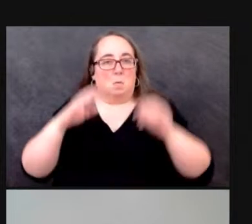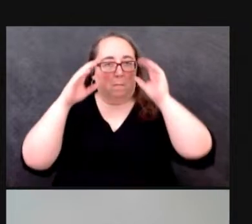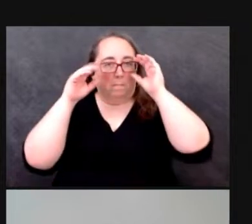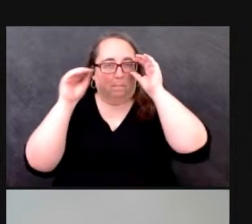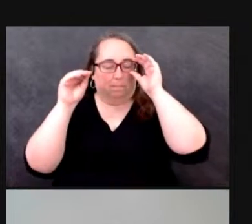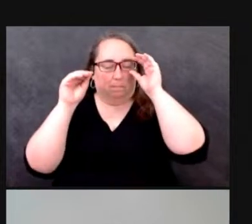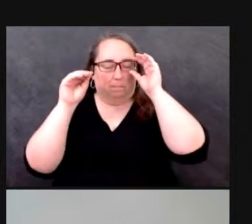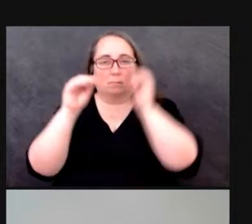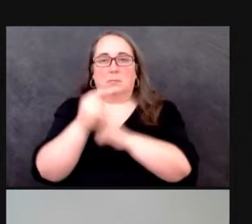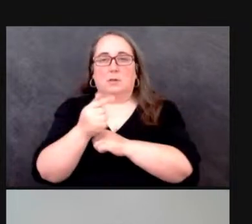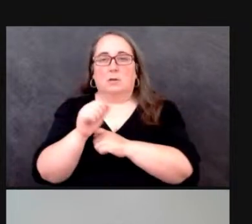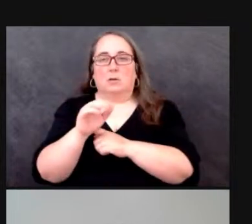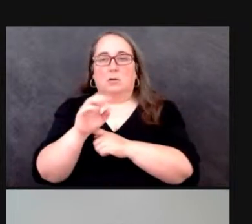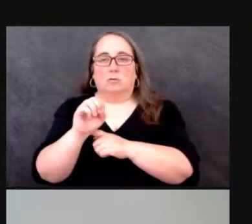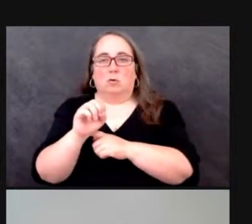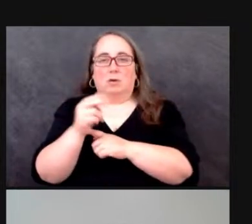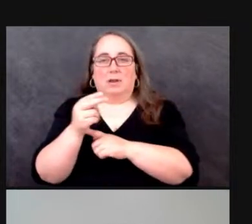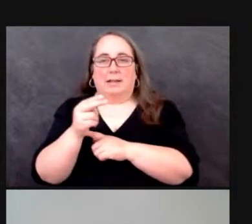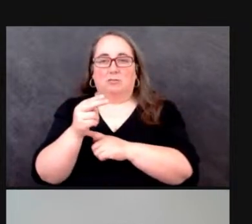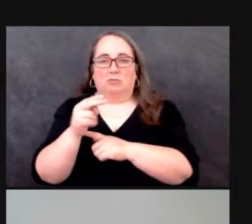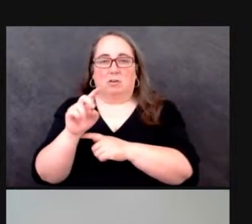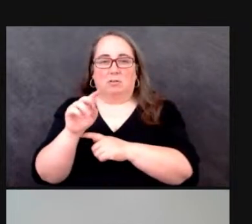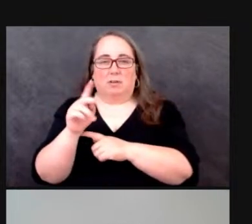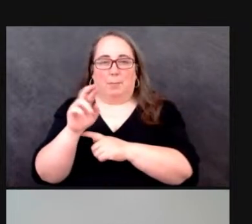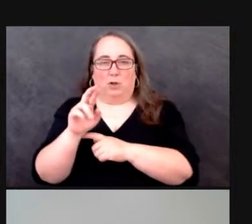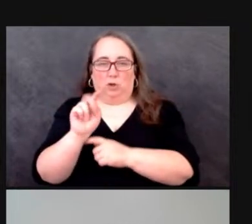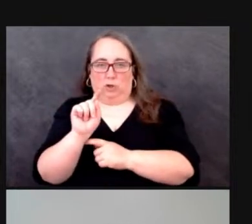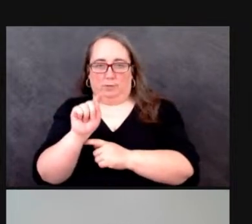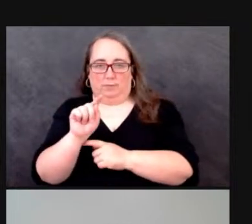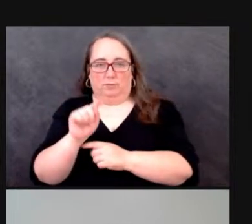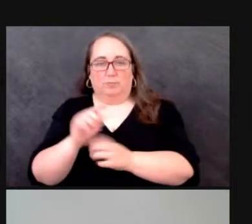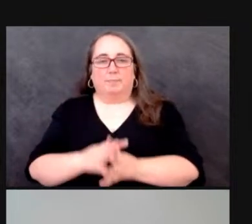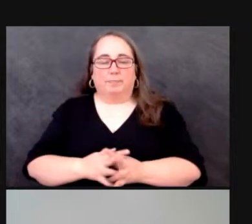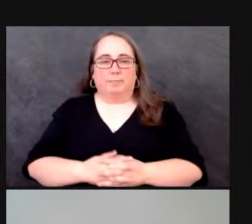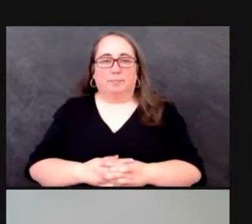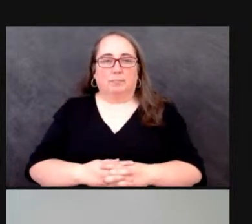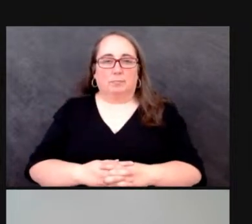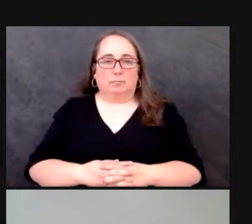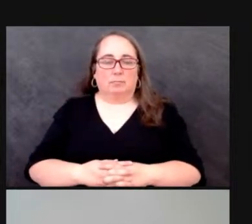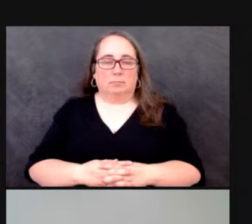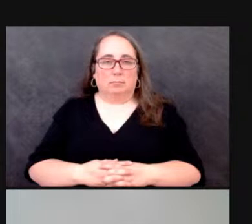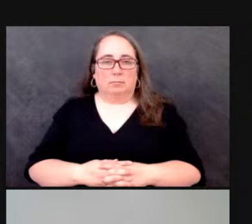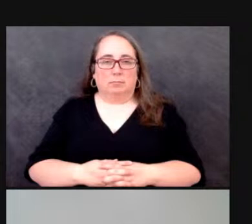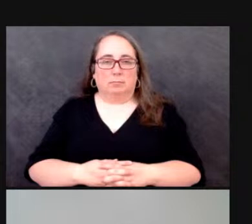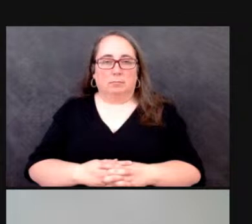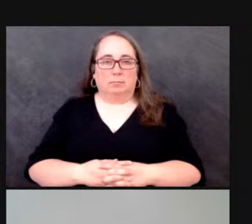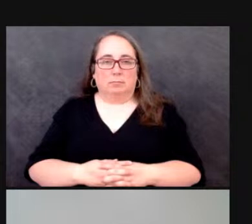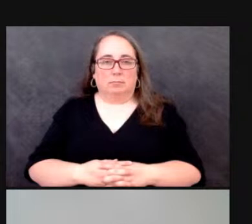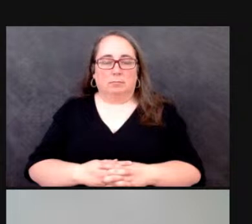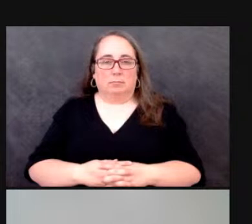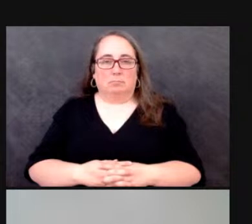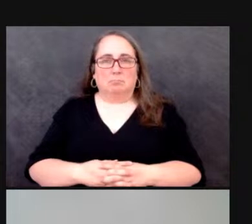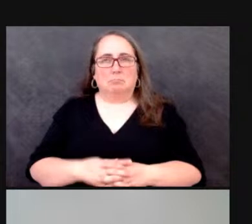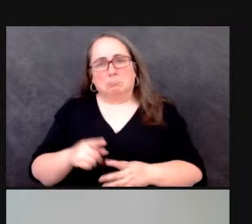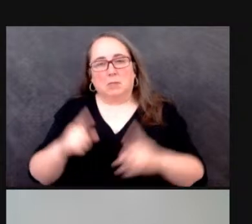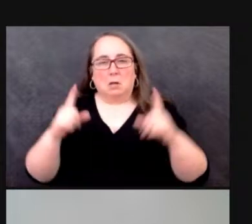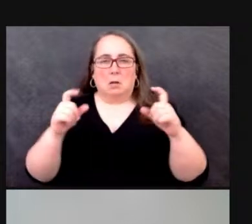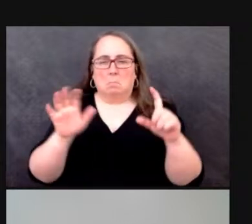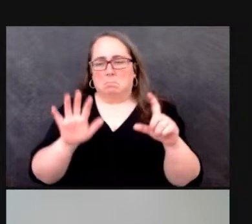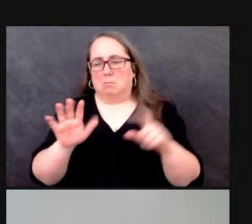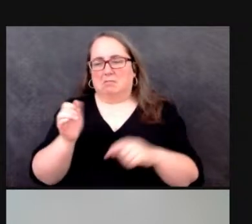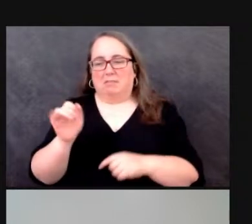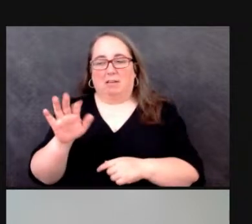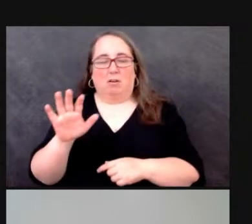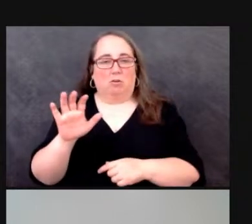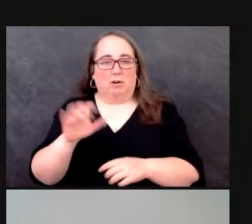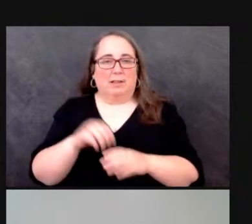was George H. Dumler, pictured here. In this picture, it was also taken about circa 1900 in